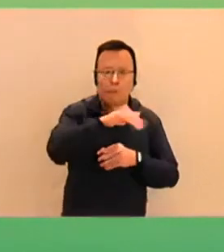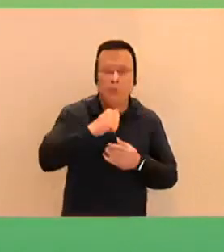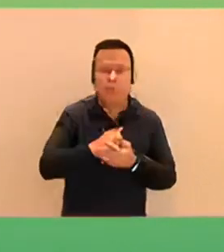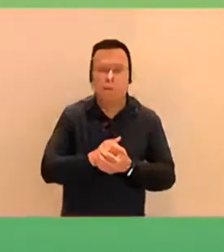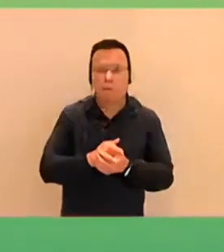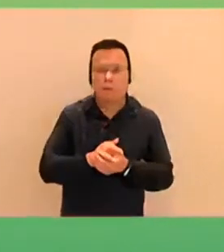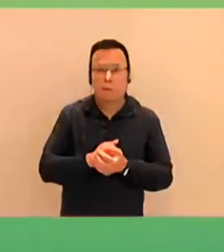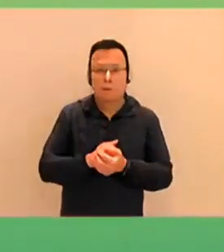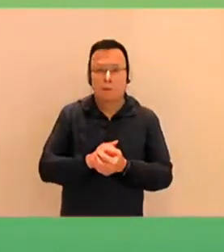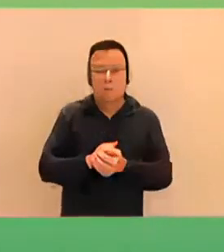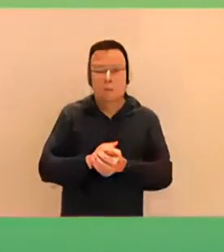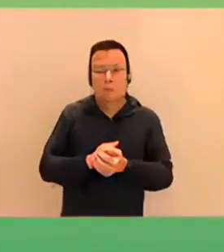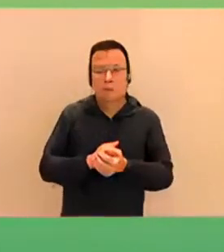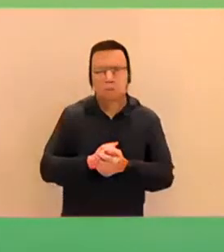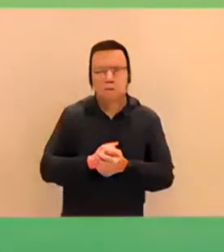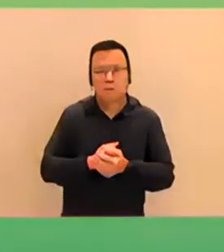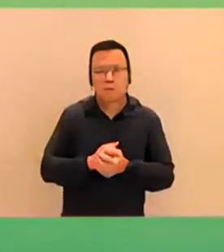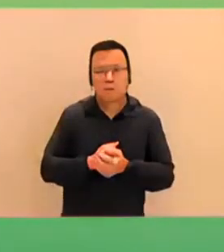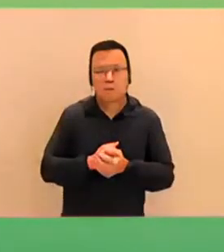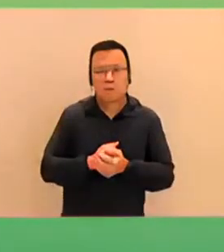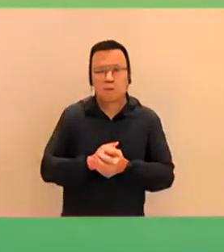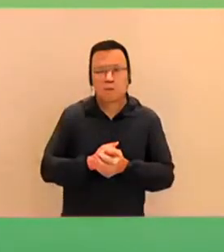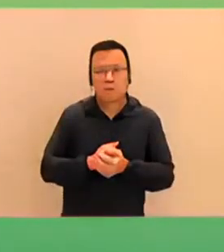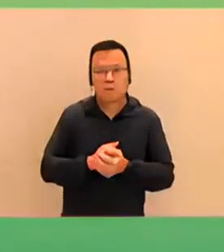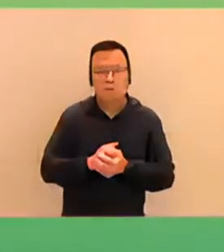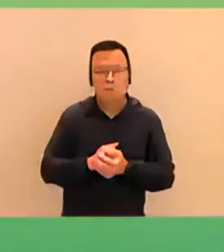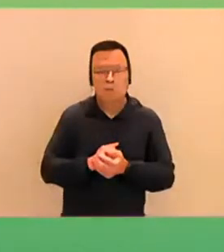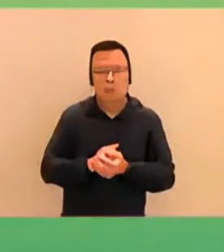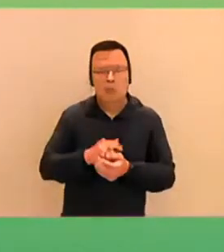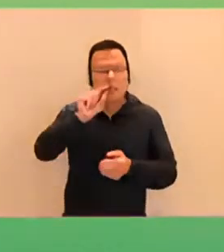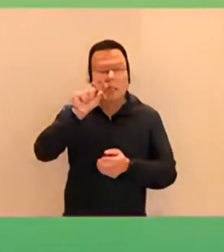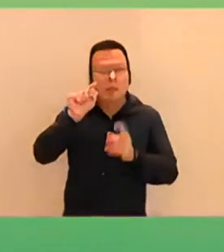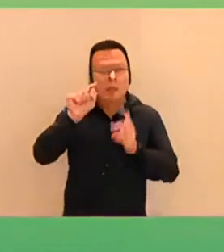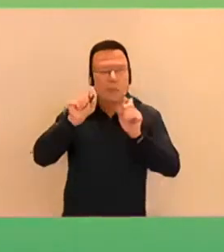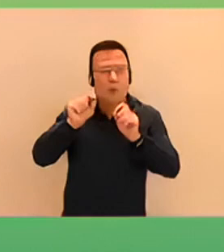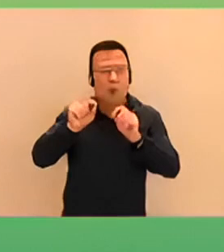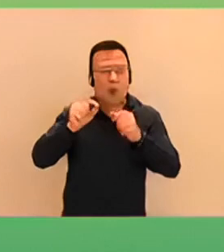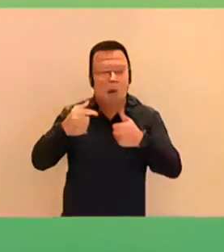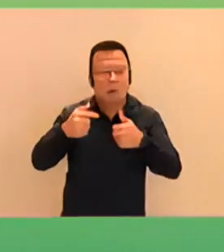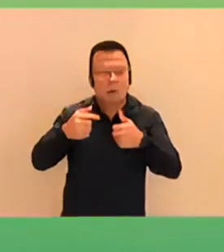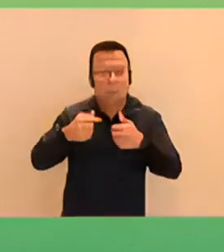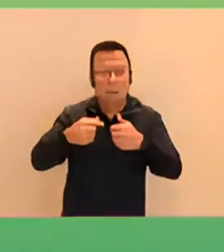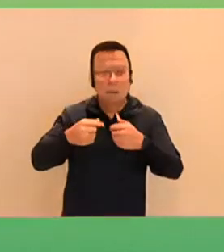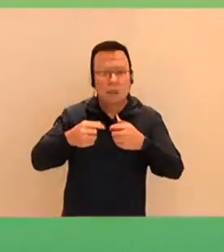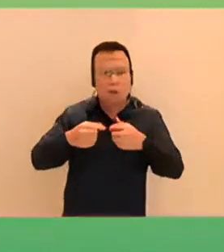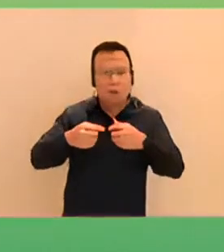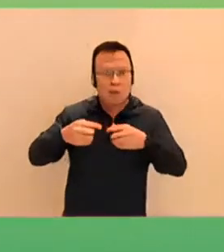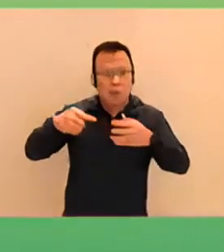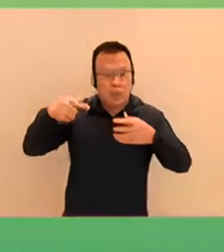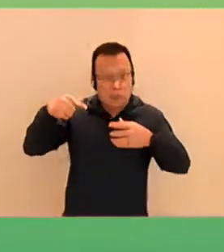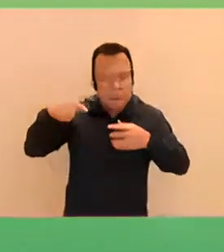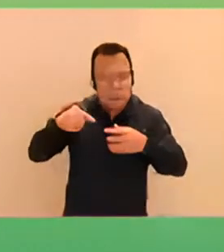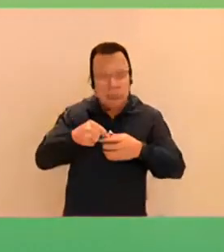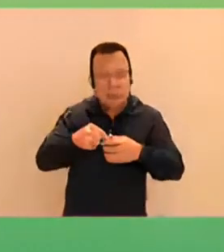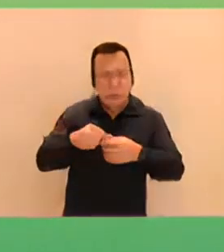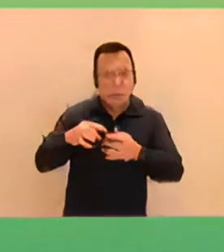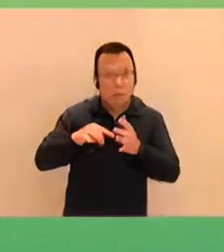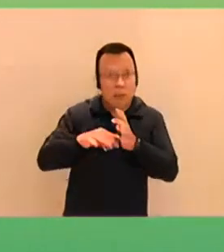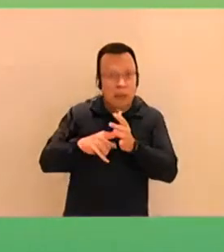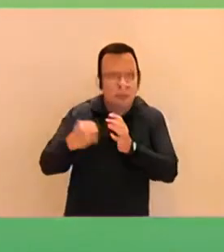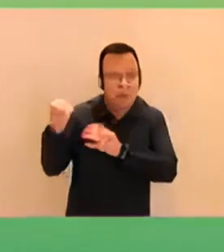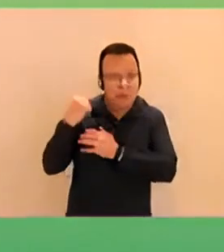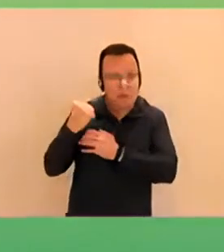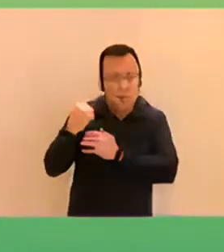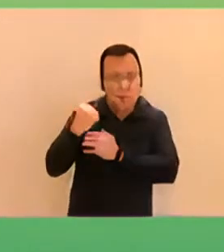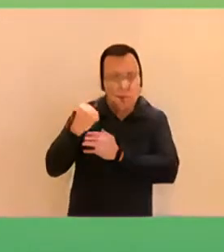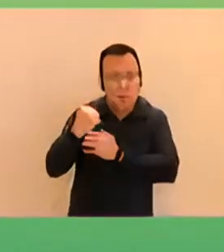you solve the problem? And save energy is not the most tough, or we try